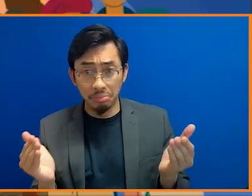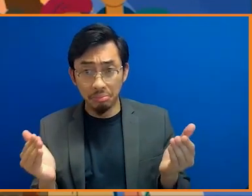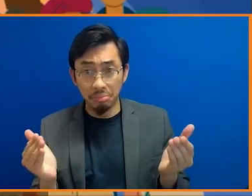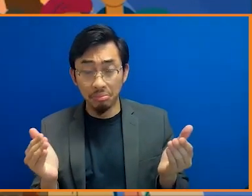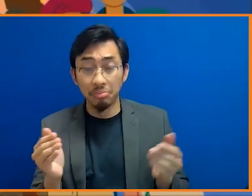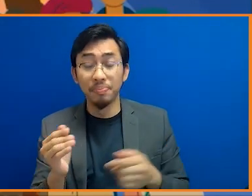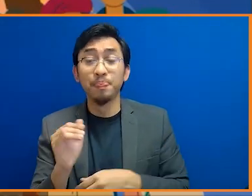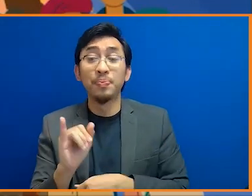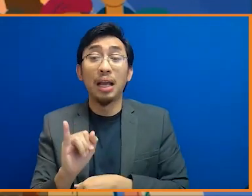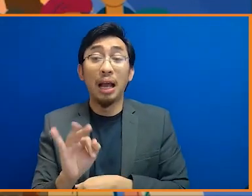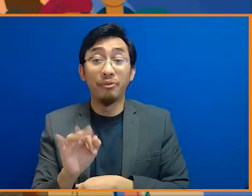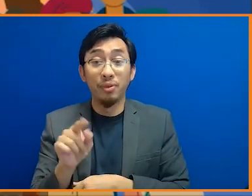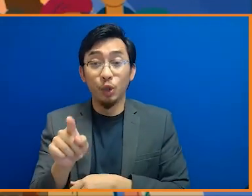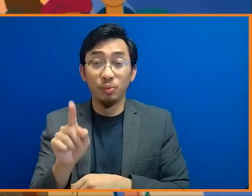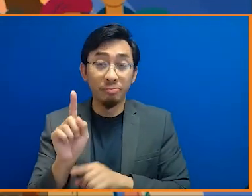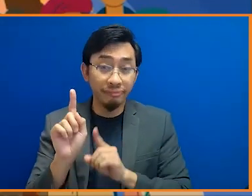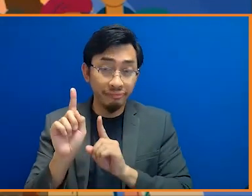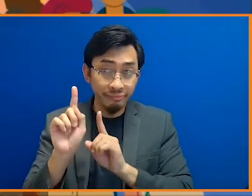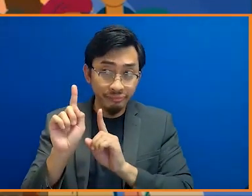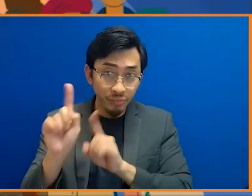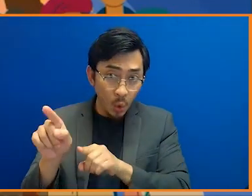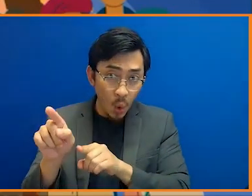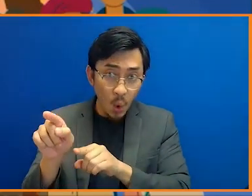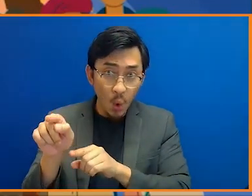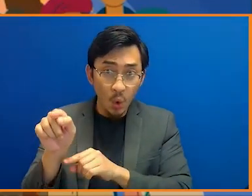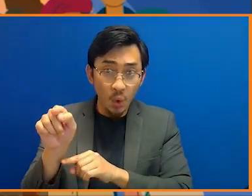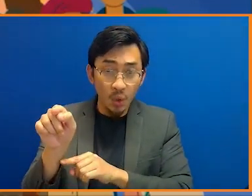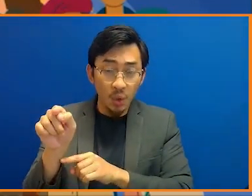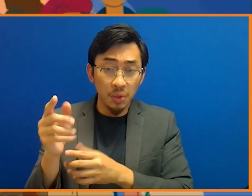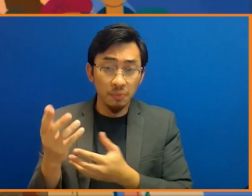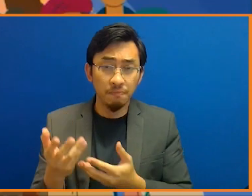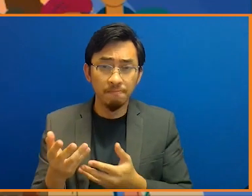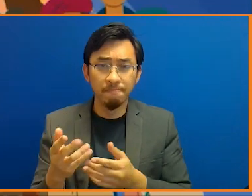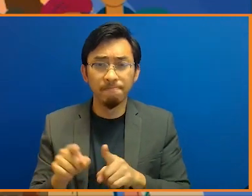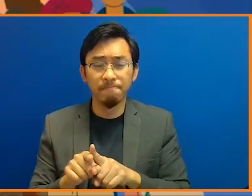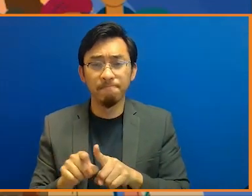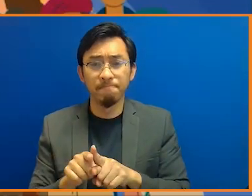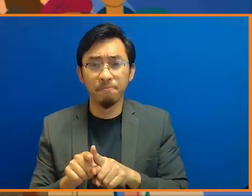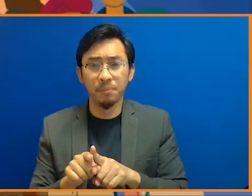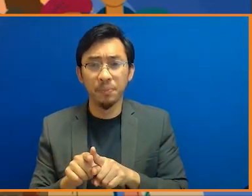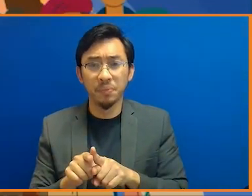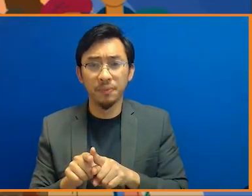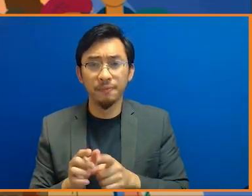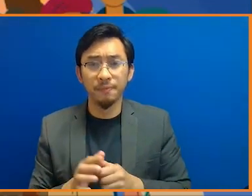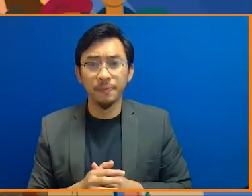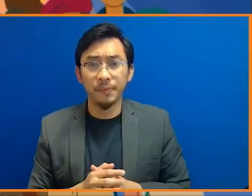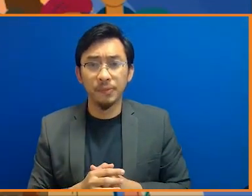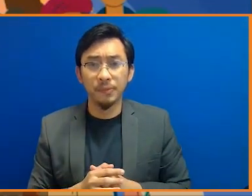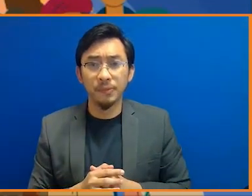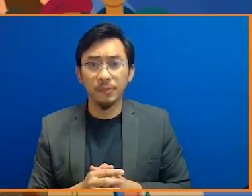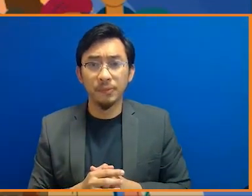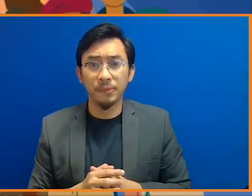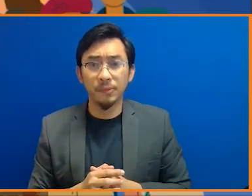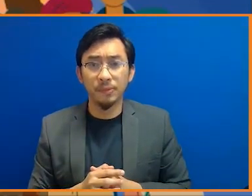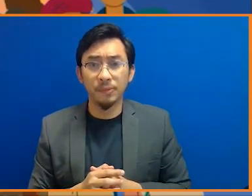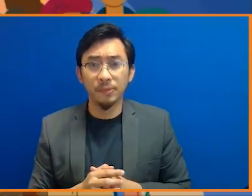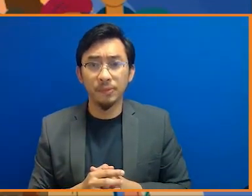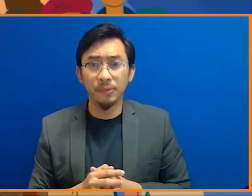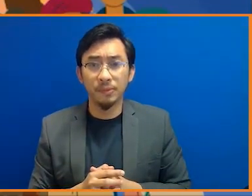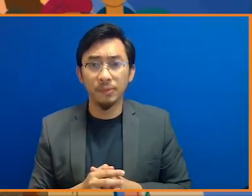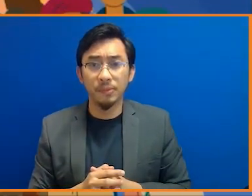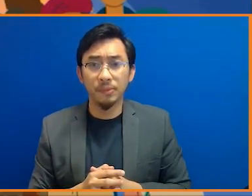Japan, if you went to, if you go to somewhere like um, uh,